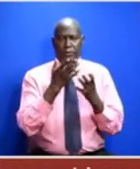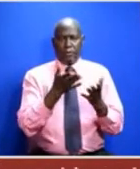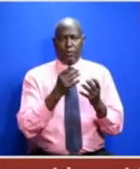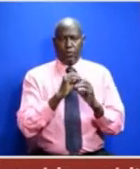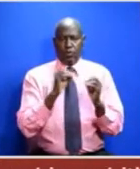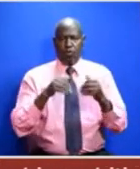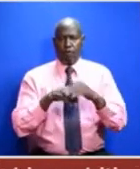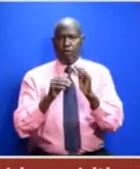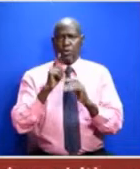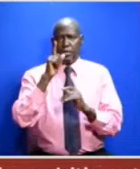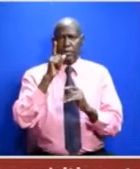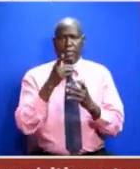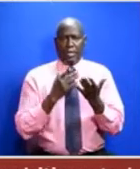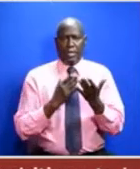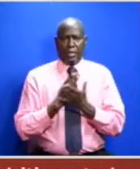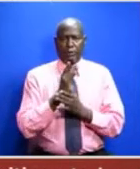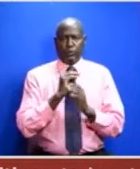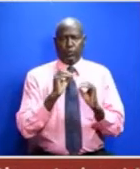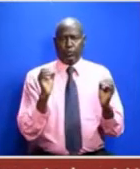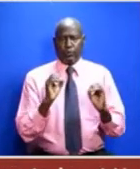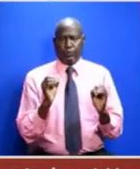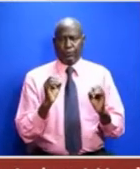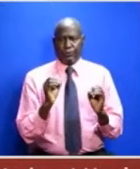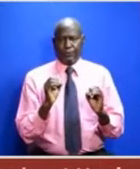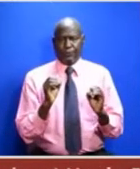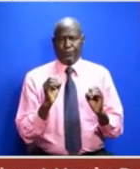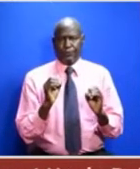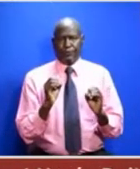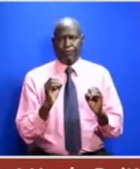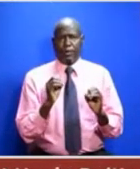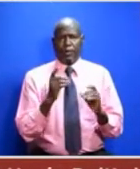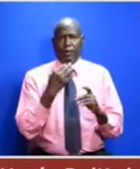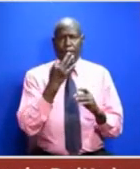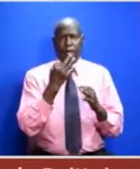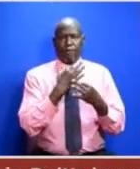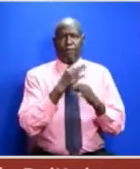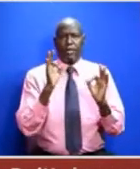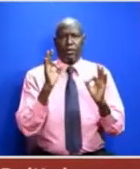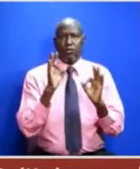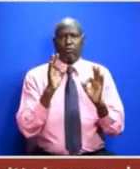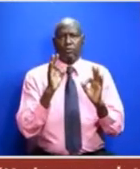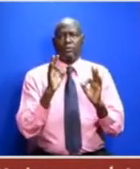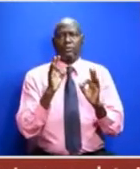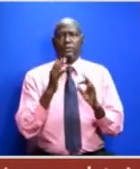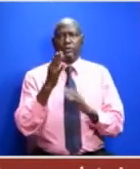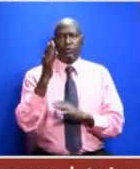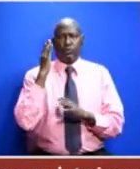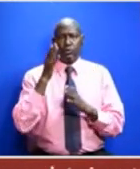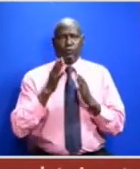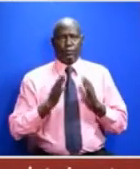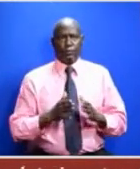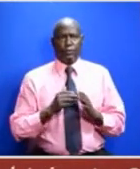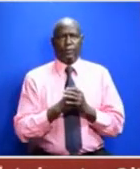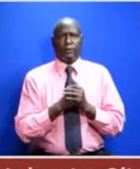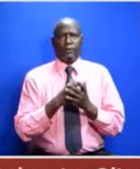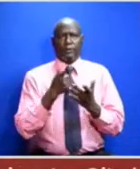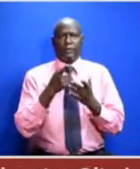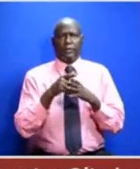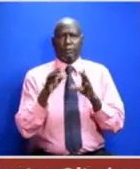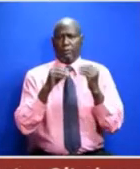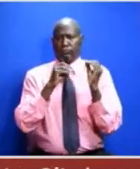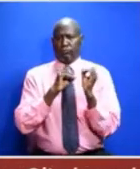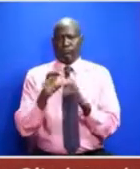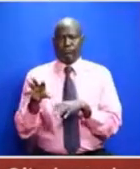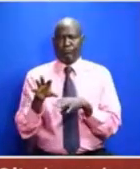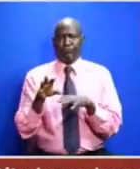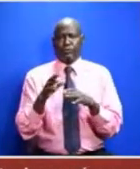religious rights. Three is the freedom and security of the person. The negligence and failure